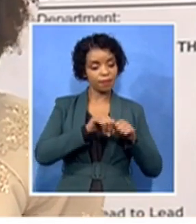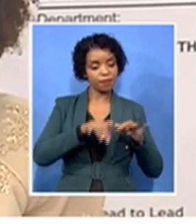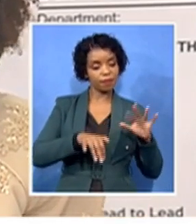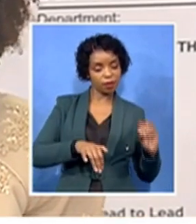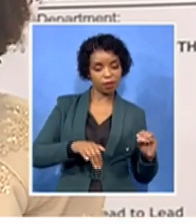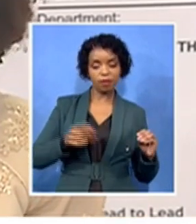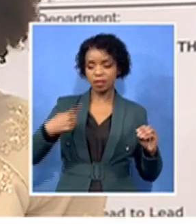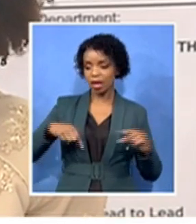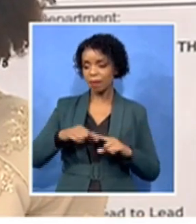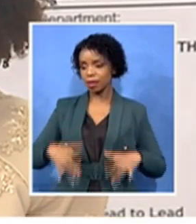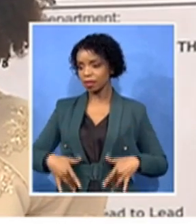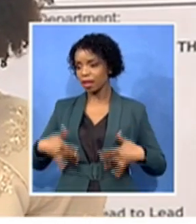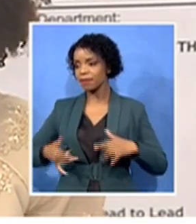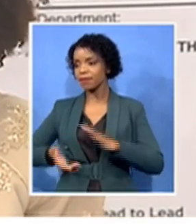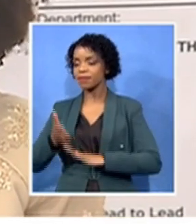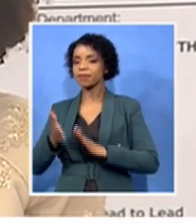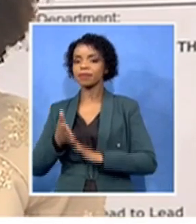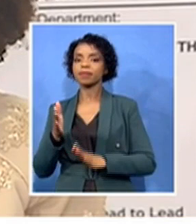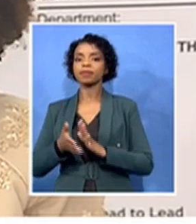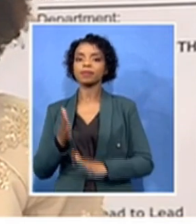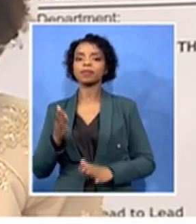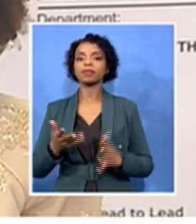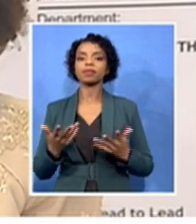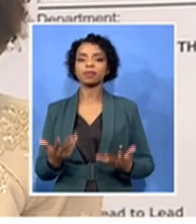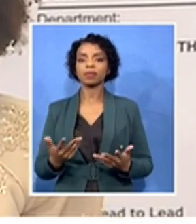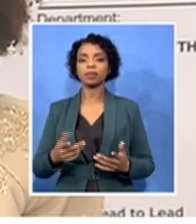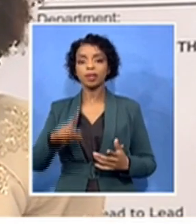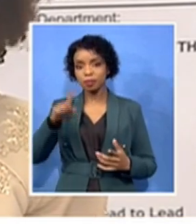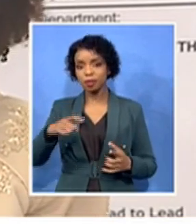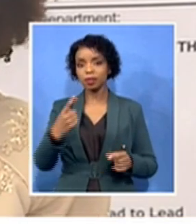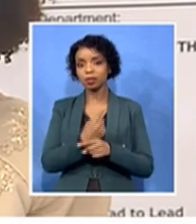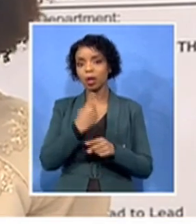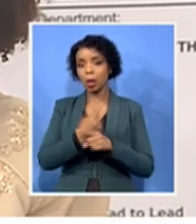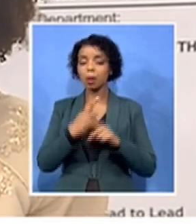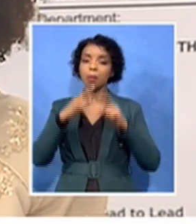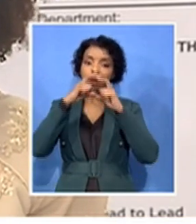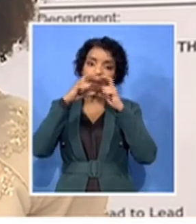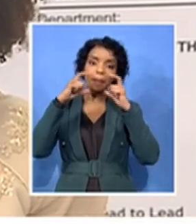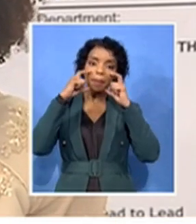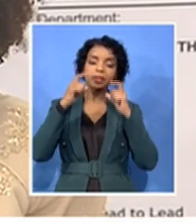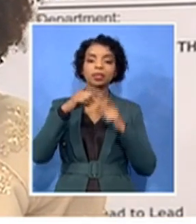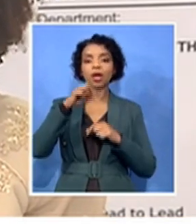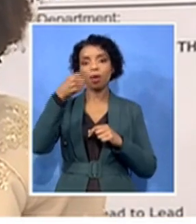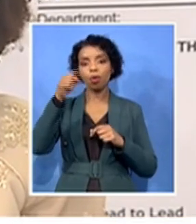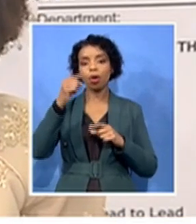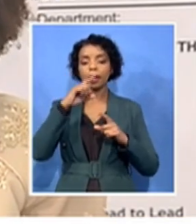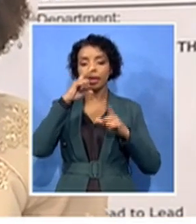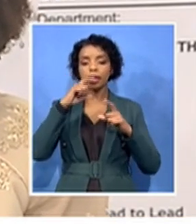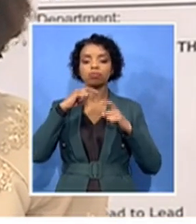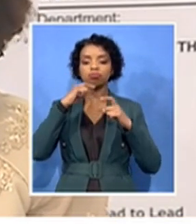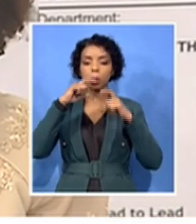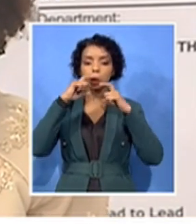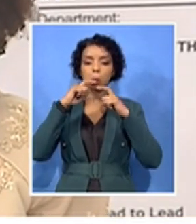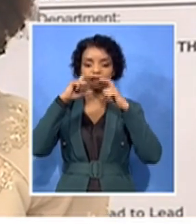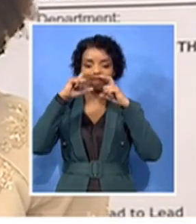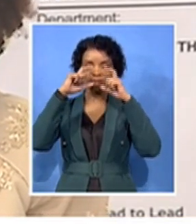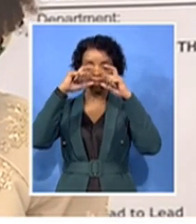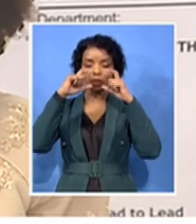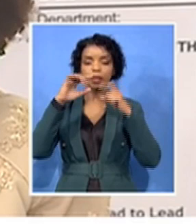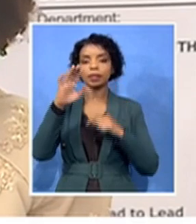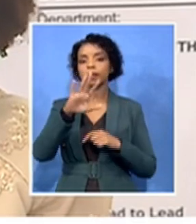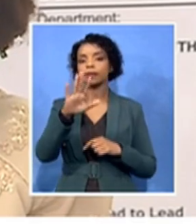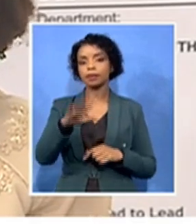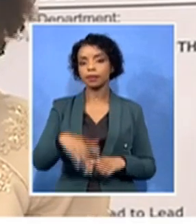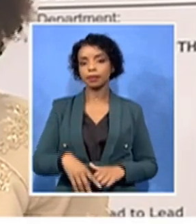wearing masks correctly and using other methods because there's no vaccine. This informed our novel